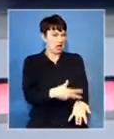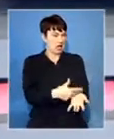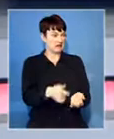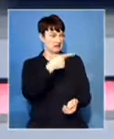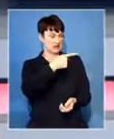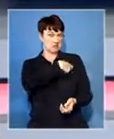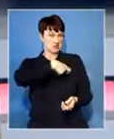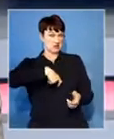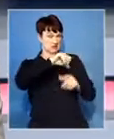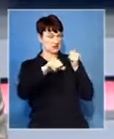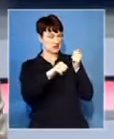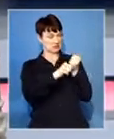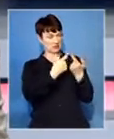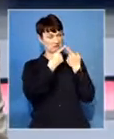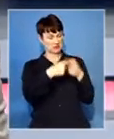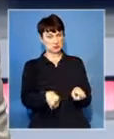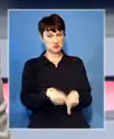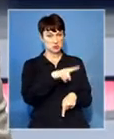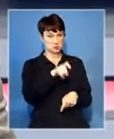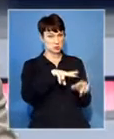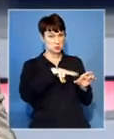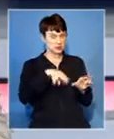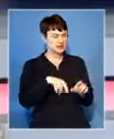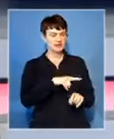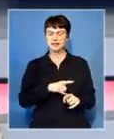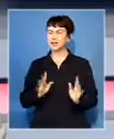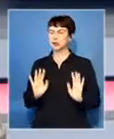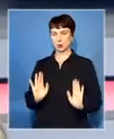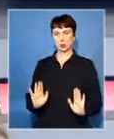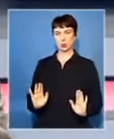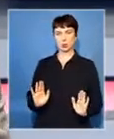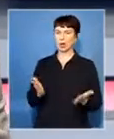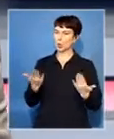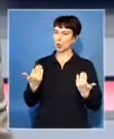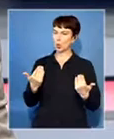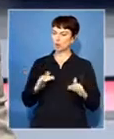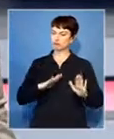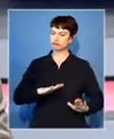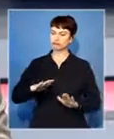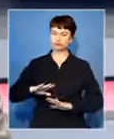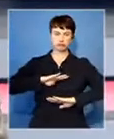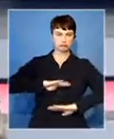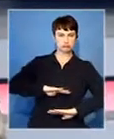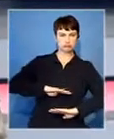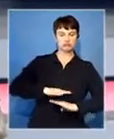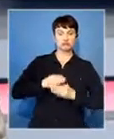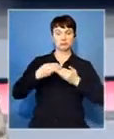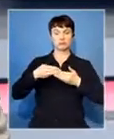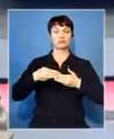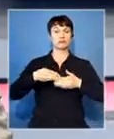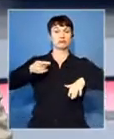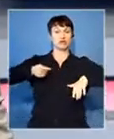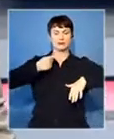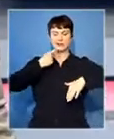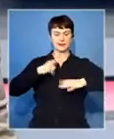even as the deputy president of the country. He kept his cool. Even afterwards, when everyone was called back, proceedings